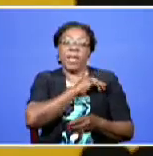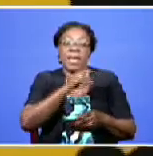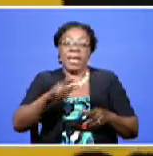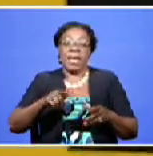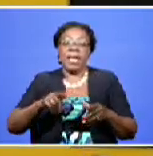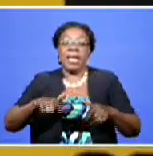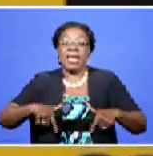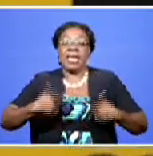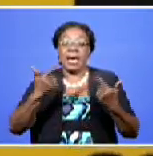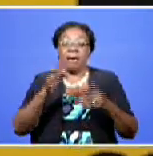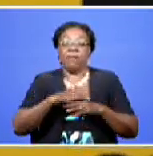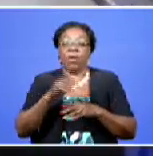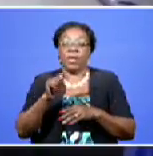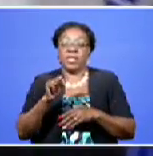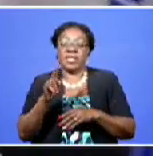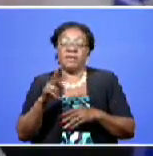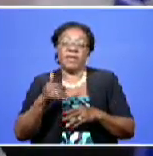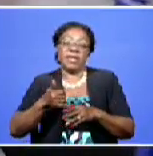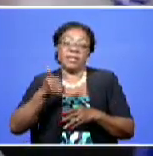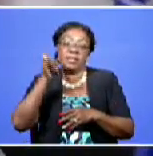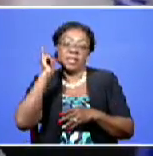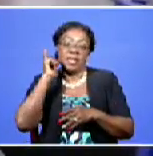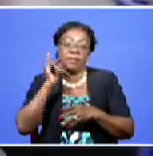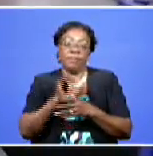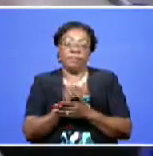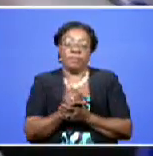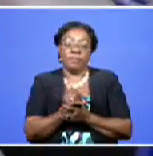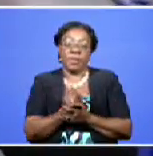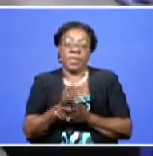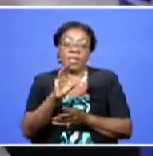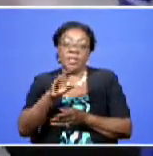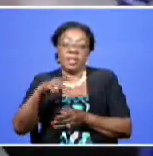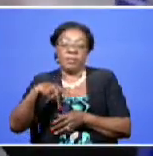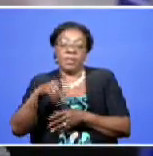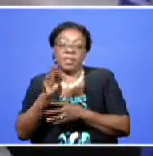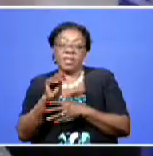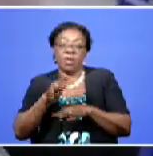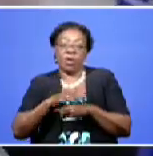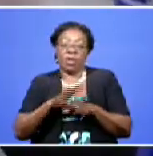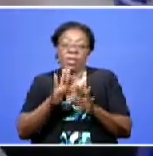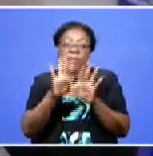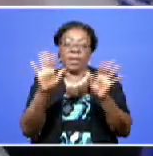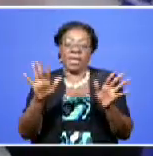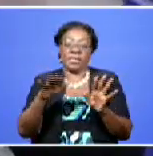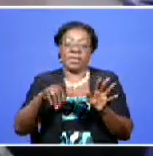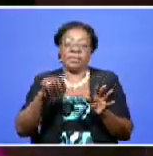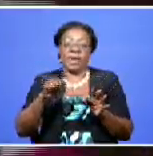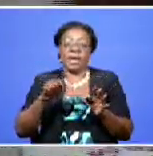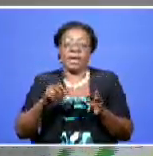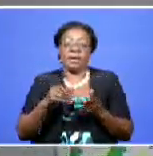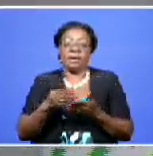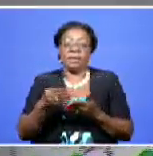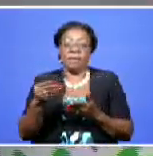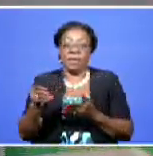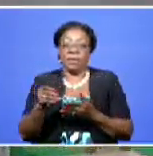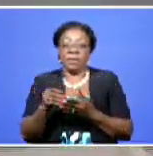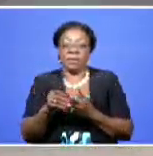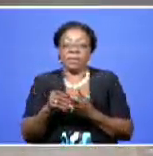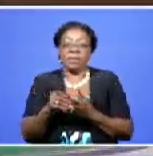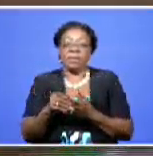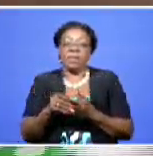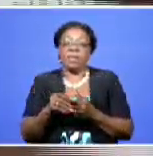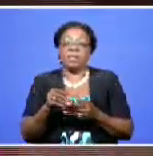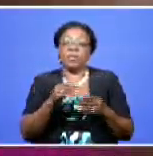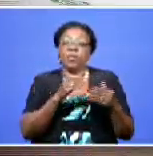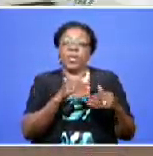While the plastic bag fee being imposed on consumers who patronize local retail outlets has stirred much debate from consumers